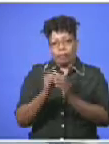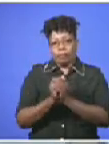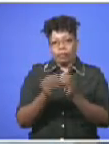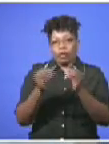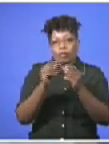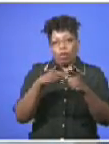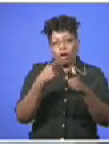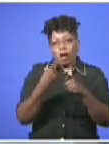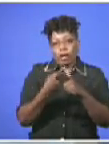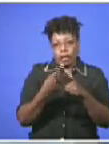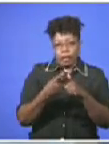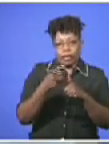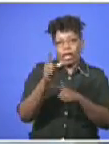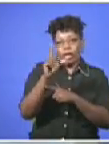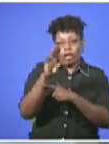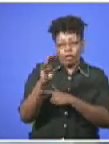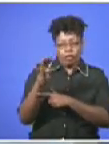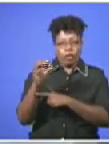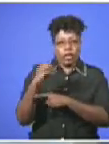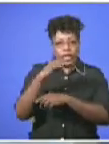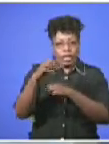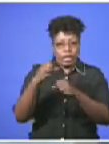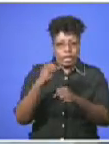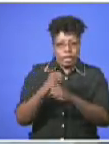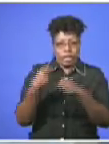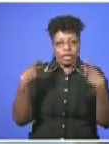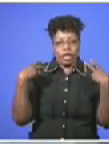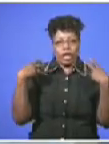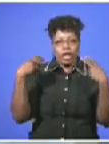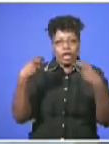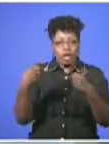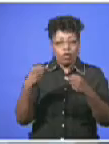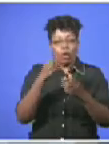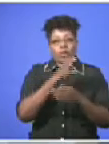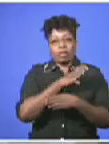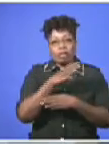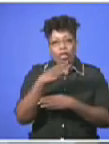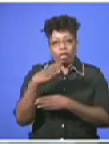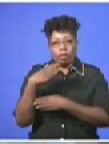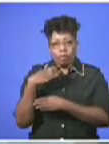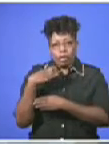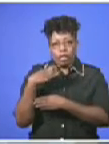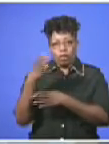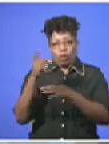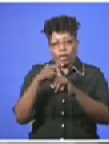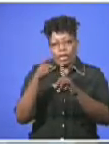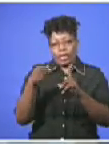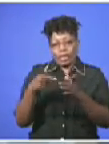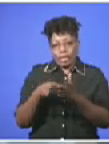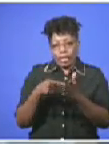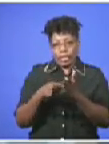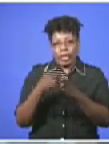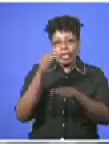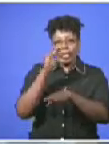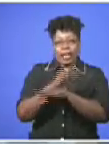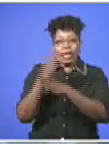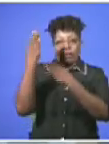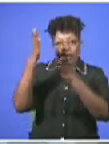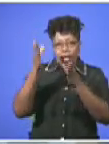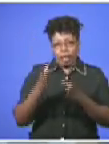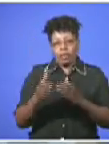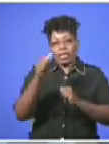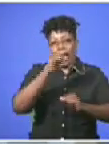Well, for more than two decades, members of the National Heroes Committee have pushed for this observance, as we told you. And tonight, Bahamians